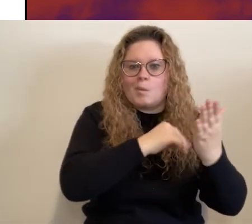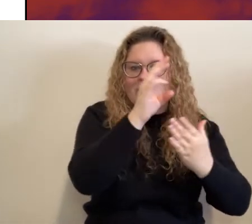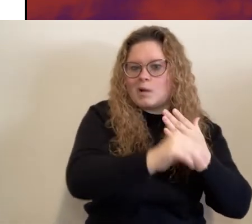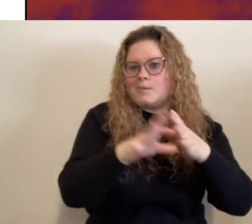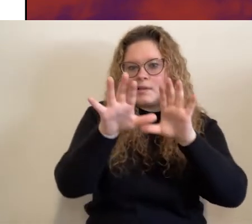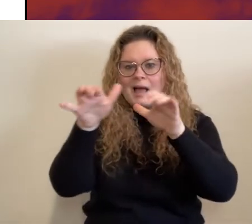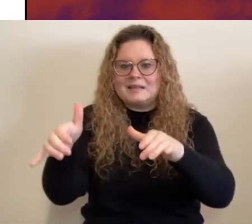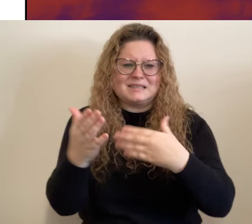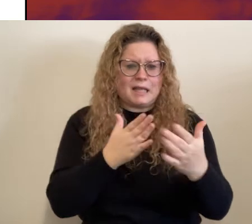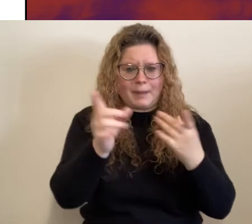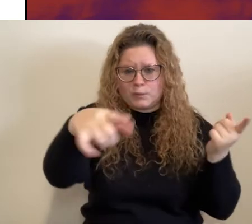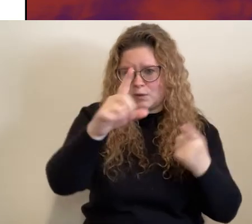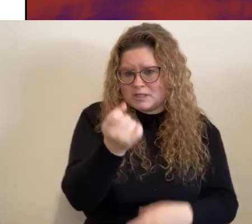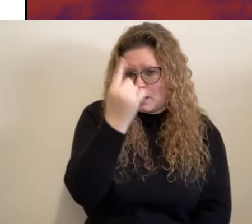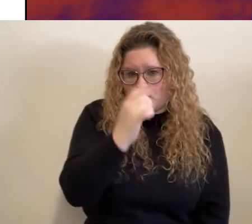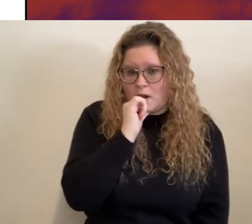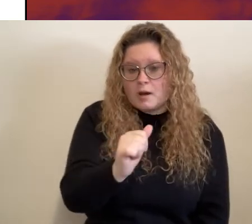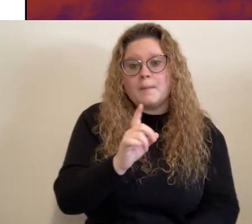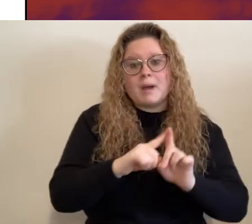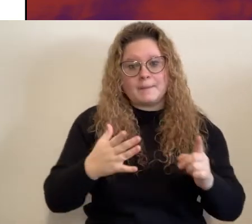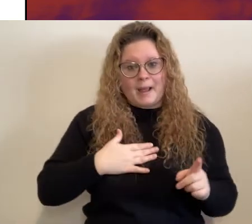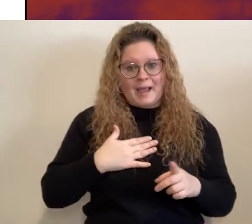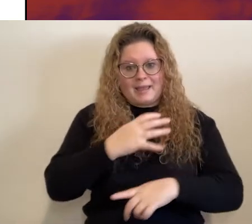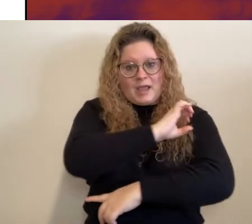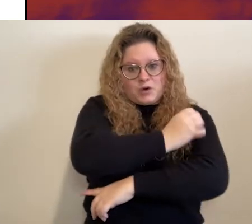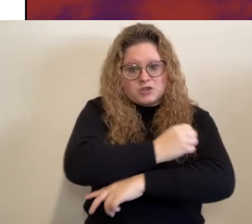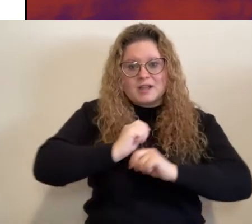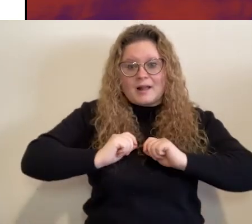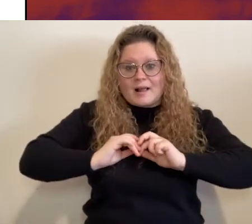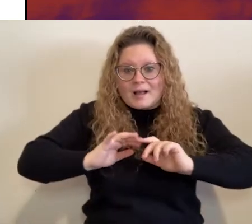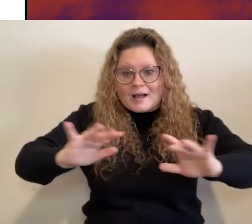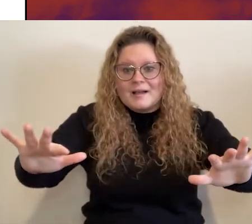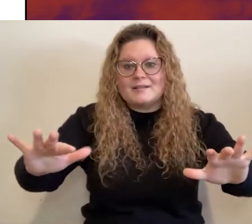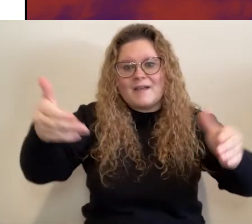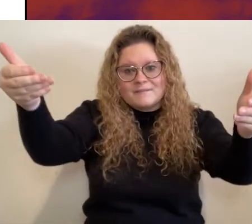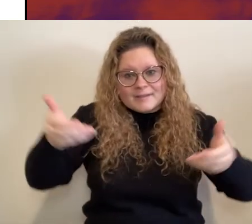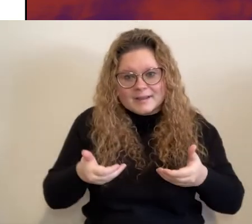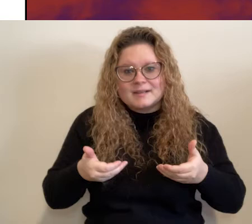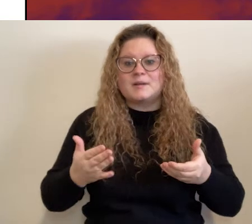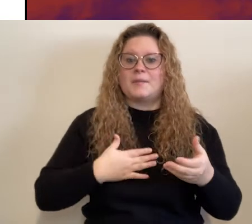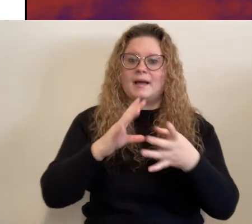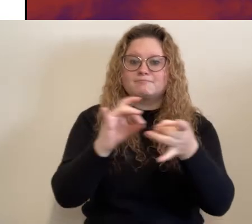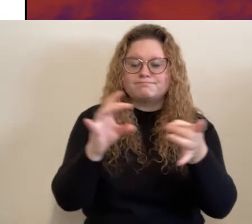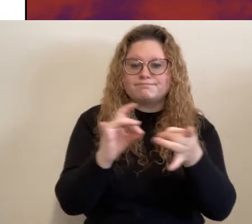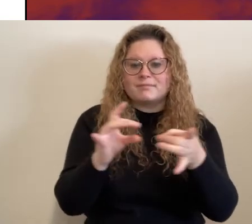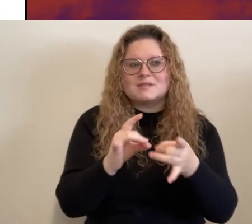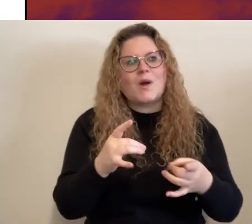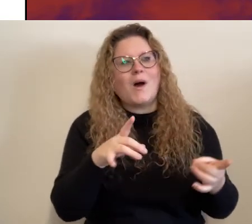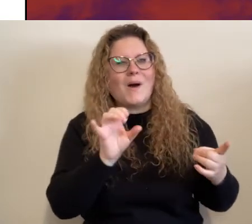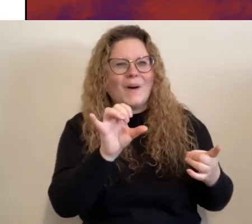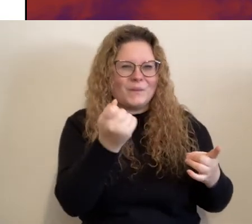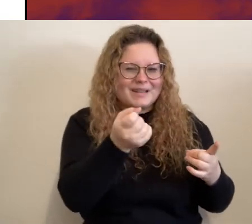not, because of the energy that I hold and because of the way that I speak. And eventually they'll be like, yeah, I get it now, or